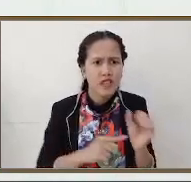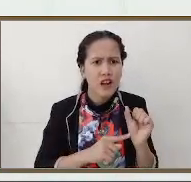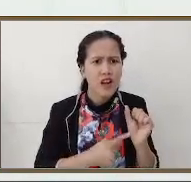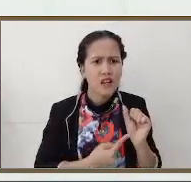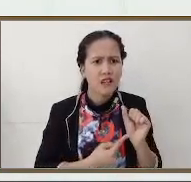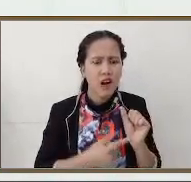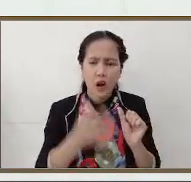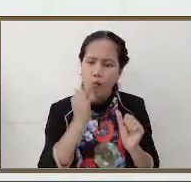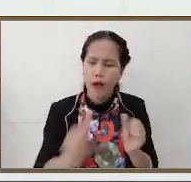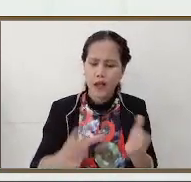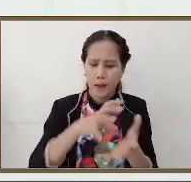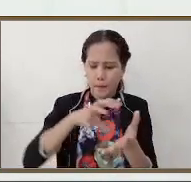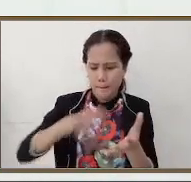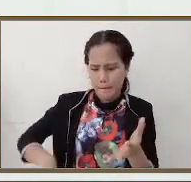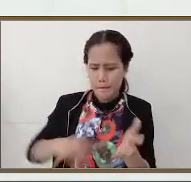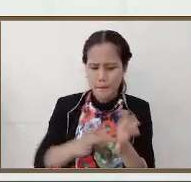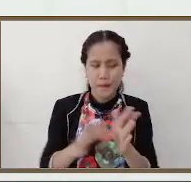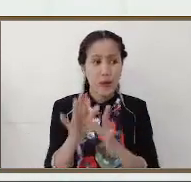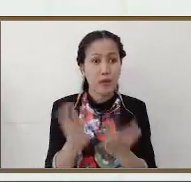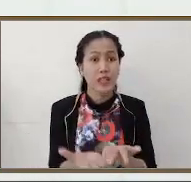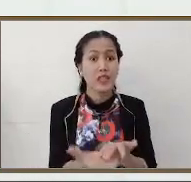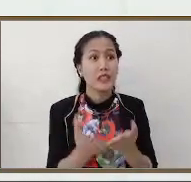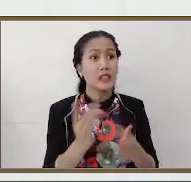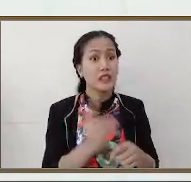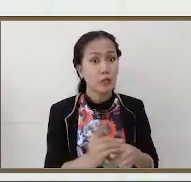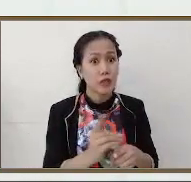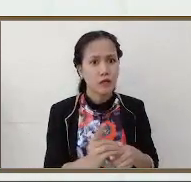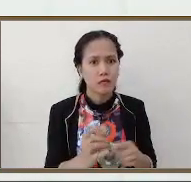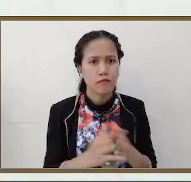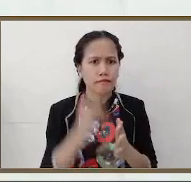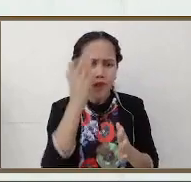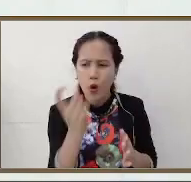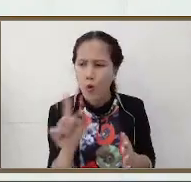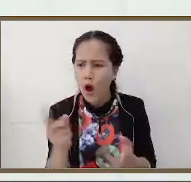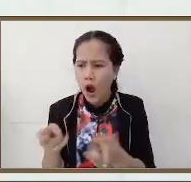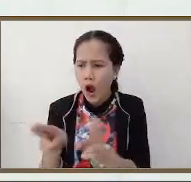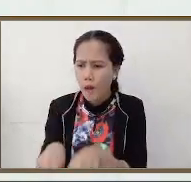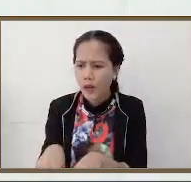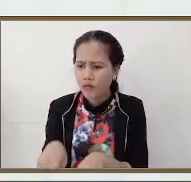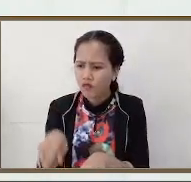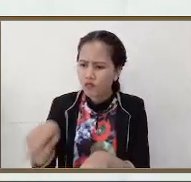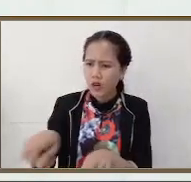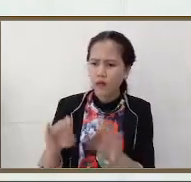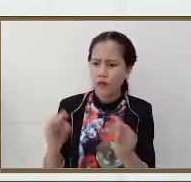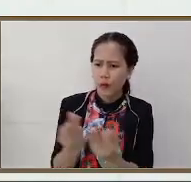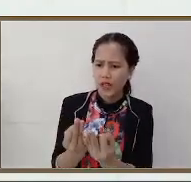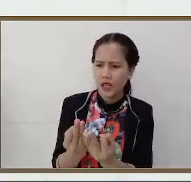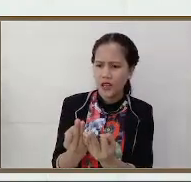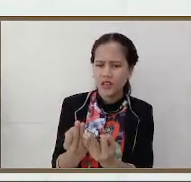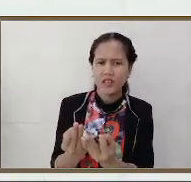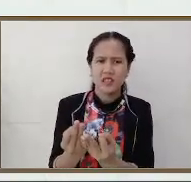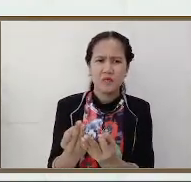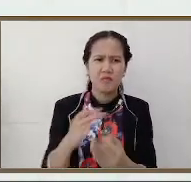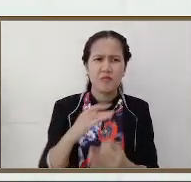omitting biblical discipline. Kaya ano nangyayari sa pamilya nila? Their kids are destroyed.